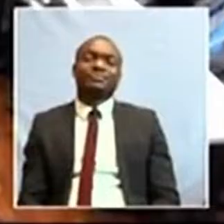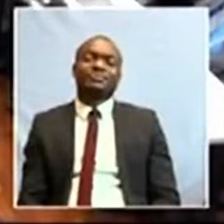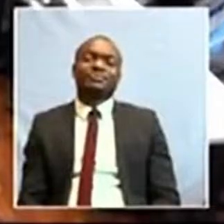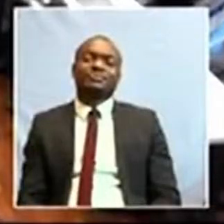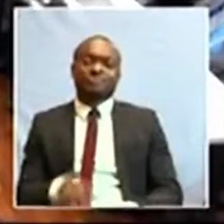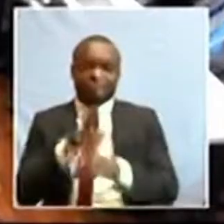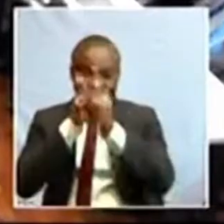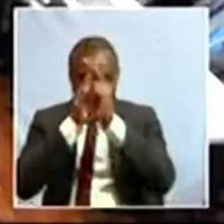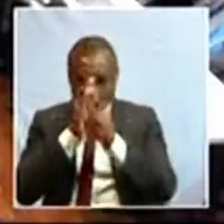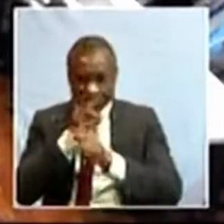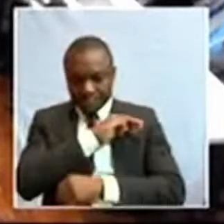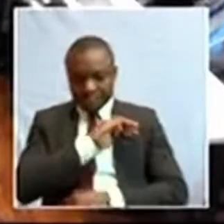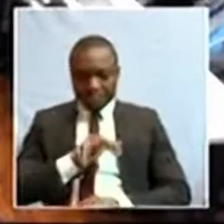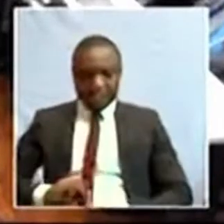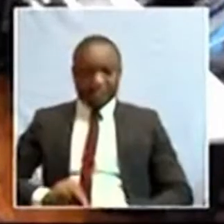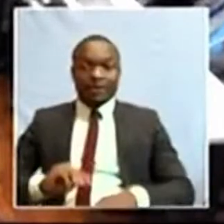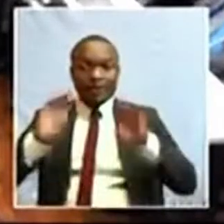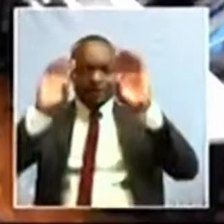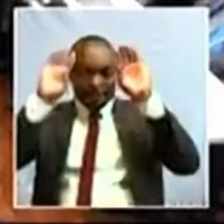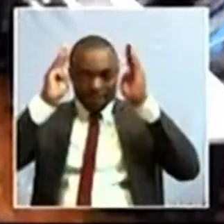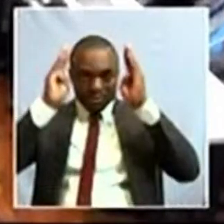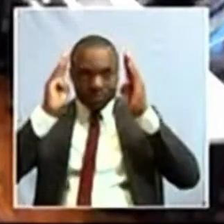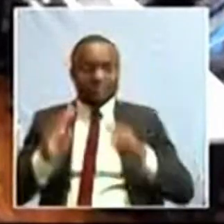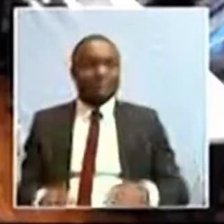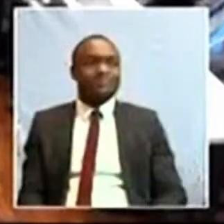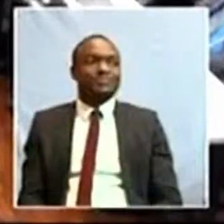the Honorable Member for Karulushi.